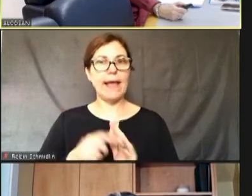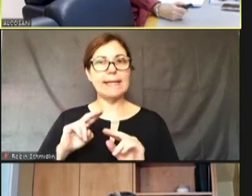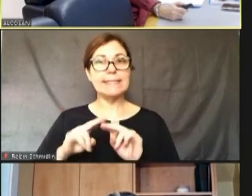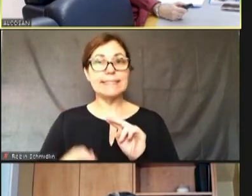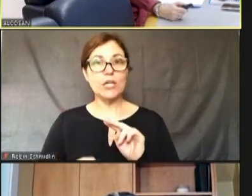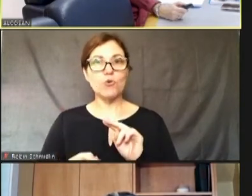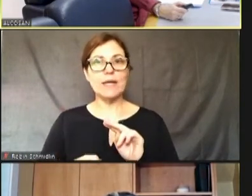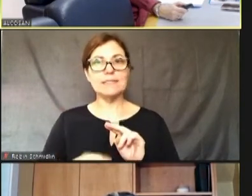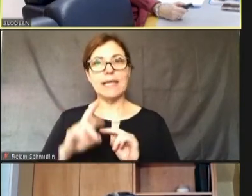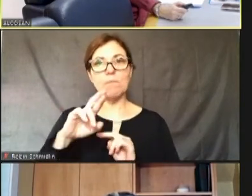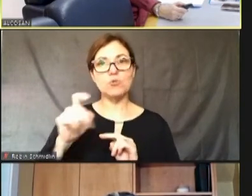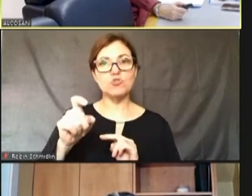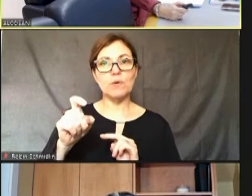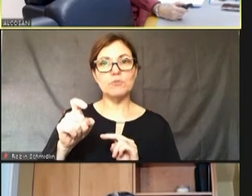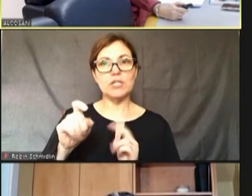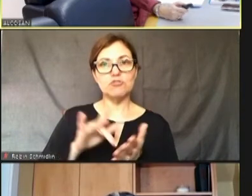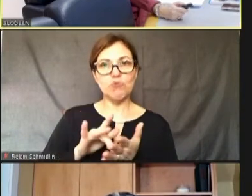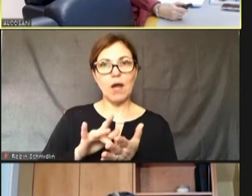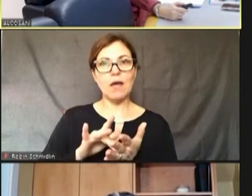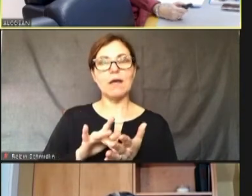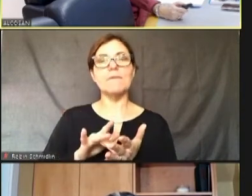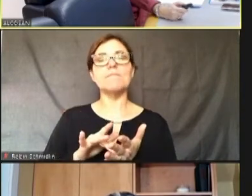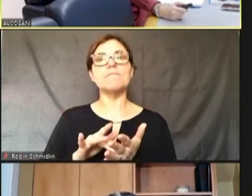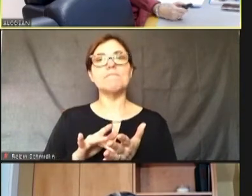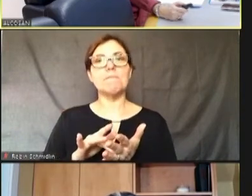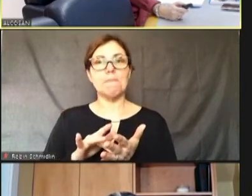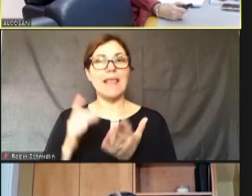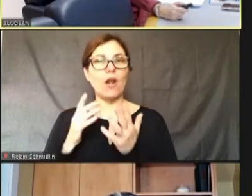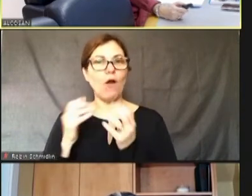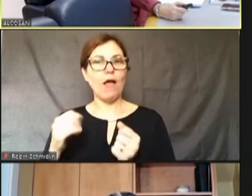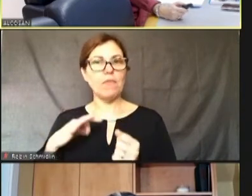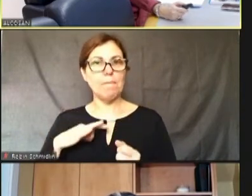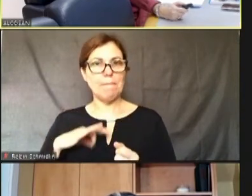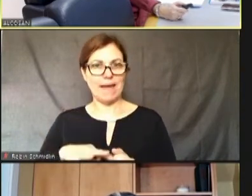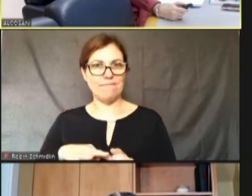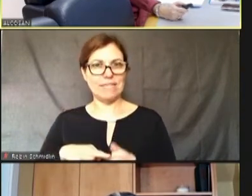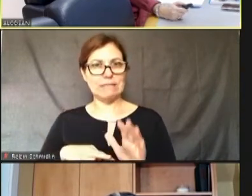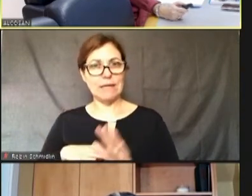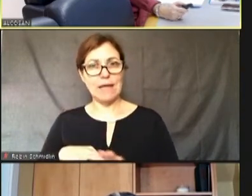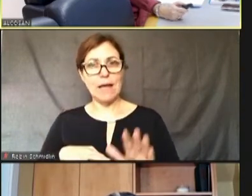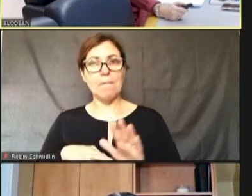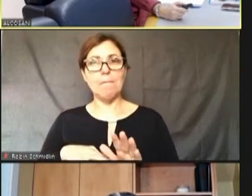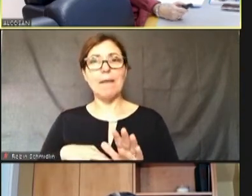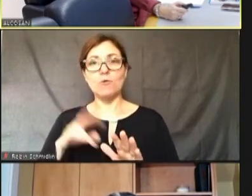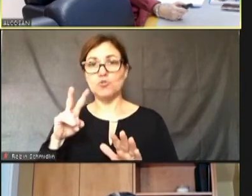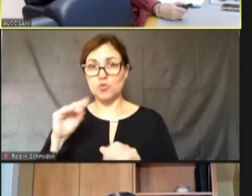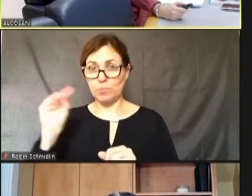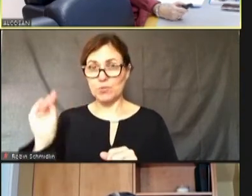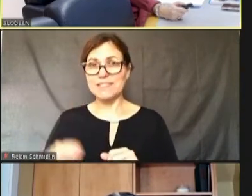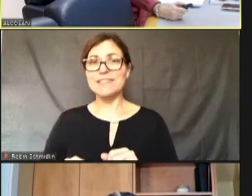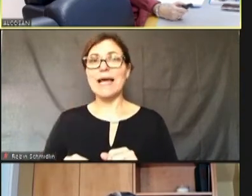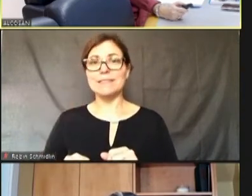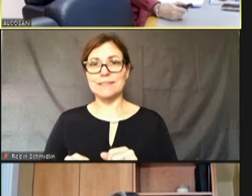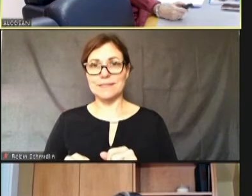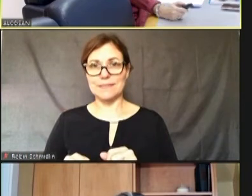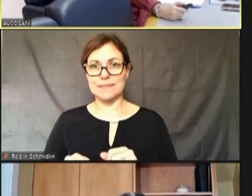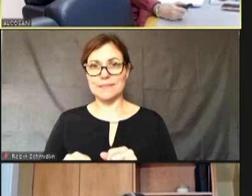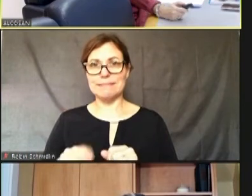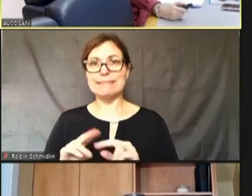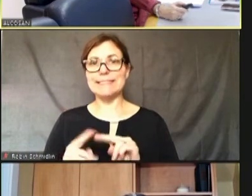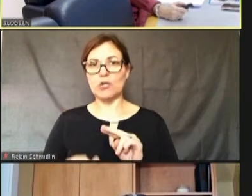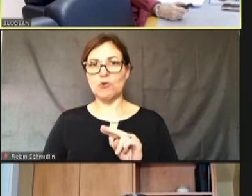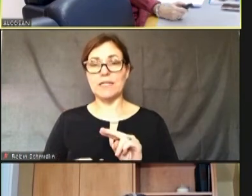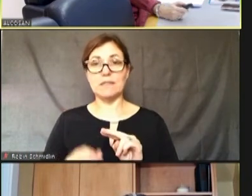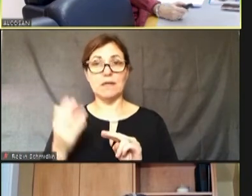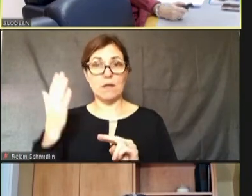and our health benefits by about almost 2% this year. And that is largely attributed